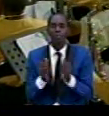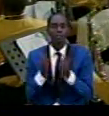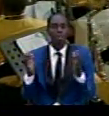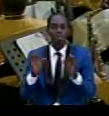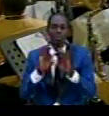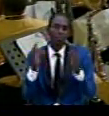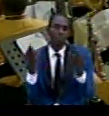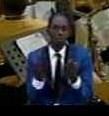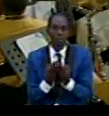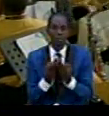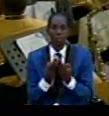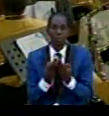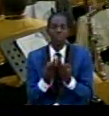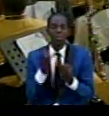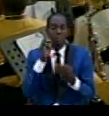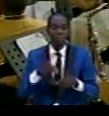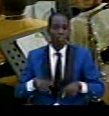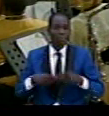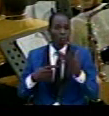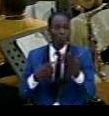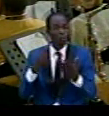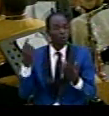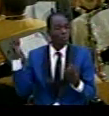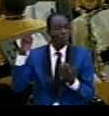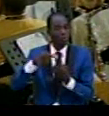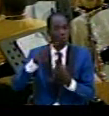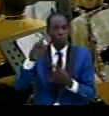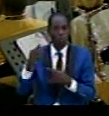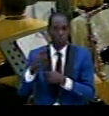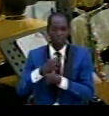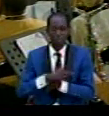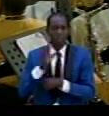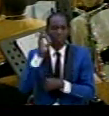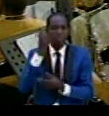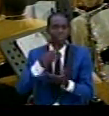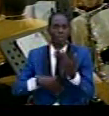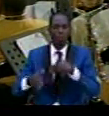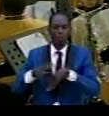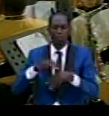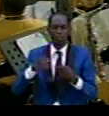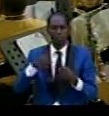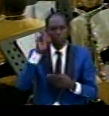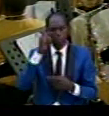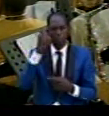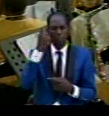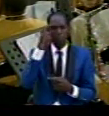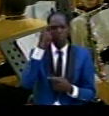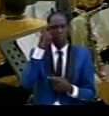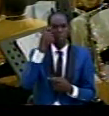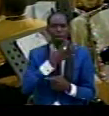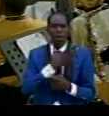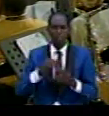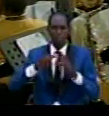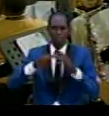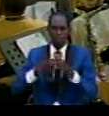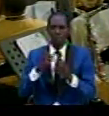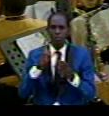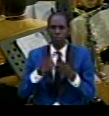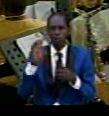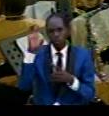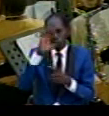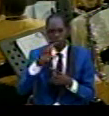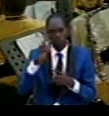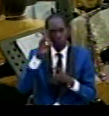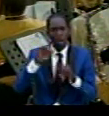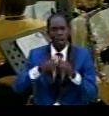one day he had an encounter and he came back to himself. And he started looking for where to find